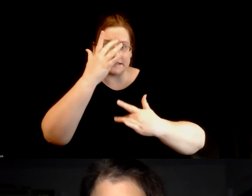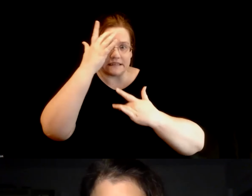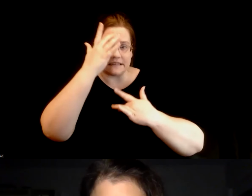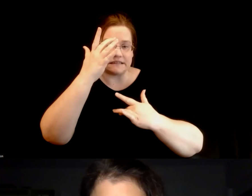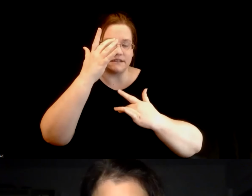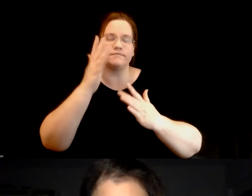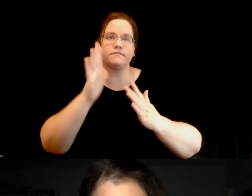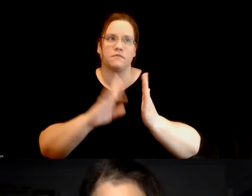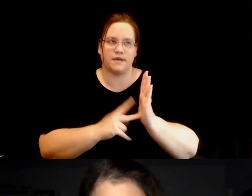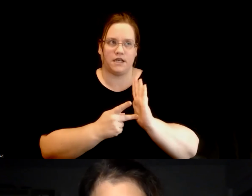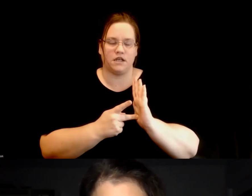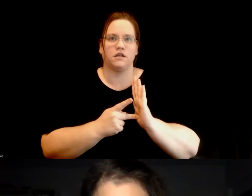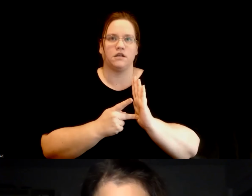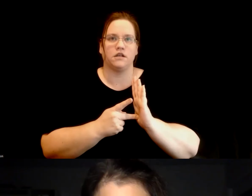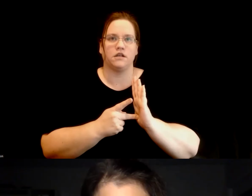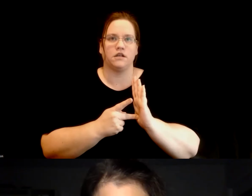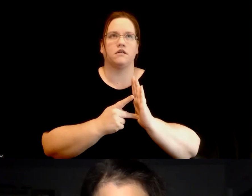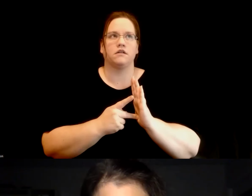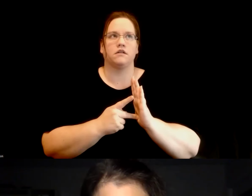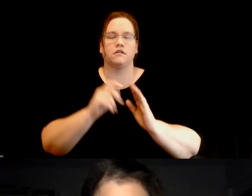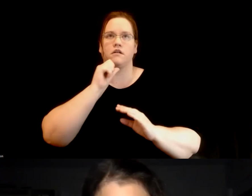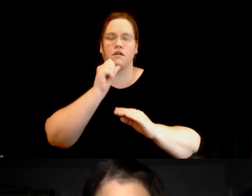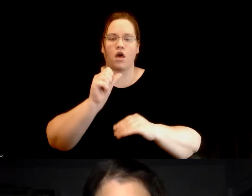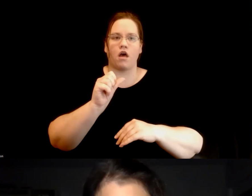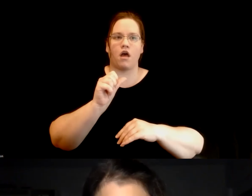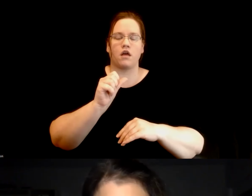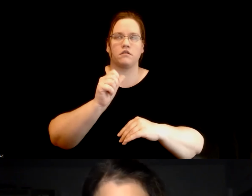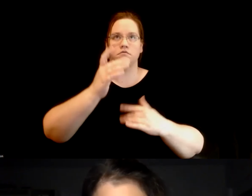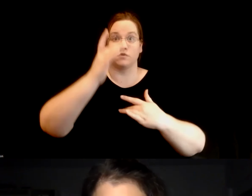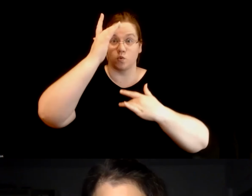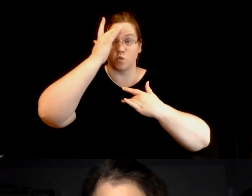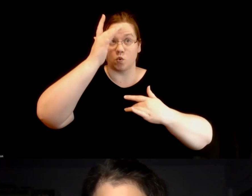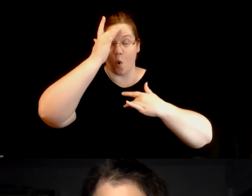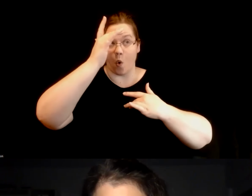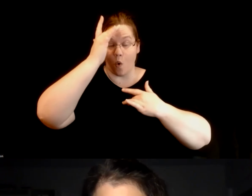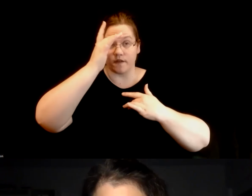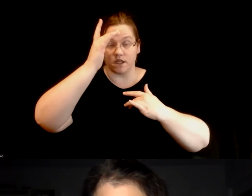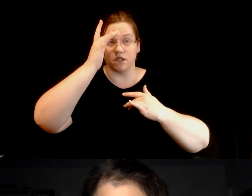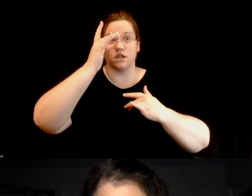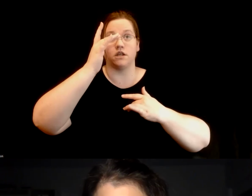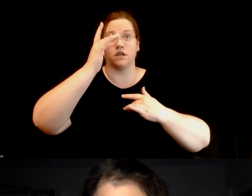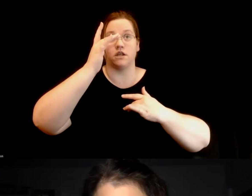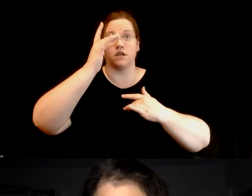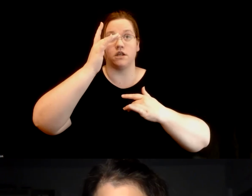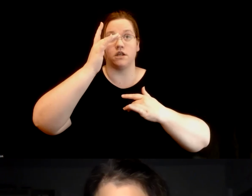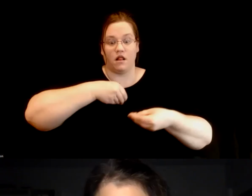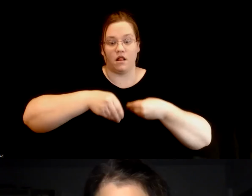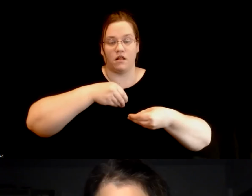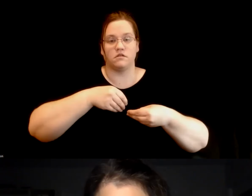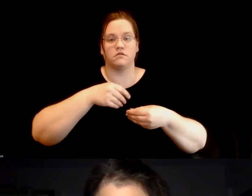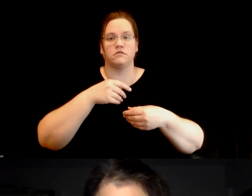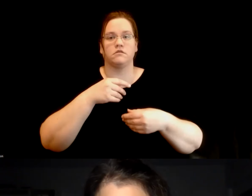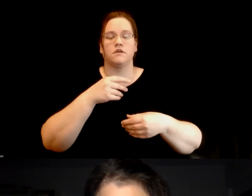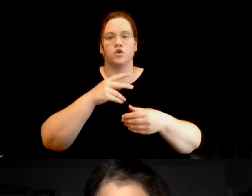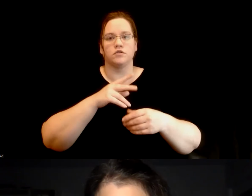Meaning like not long COVID, but just been sick for many days, meaning missing work for parents,